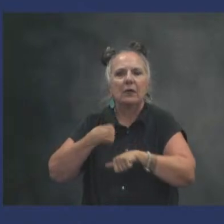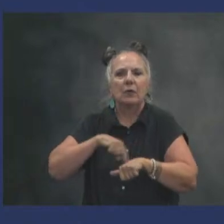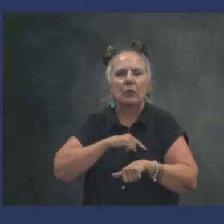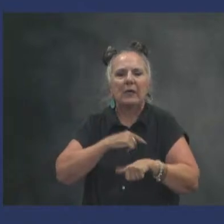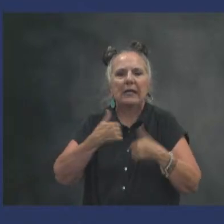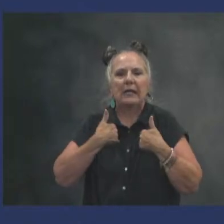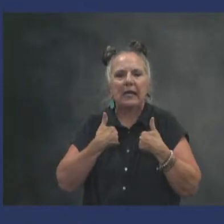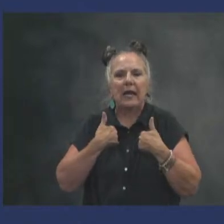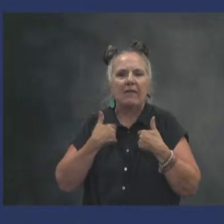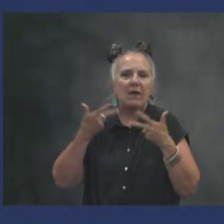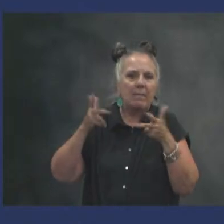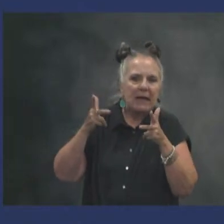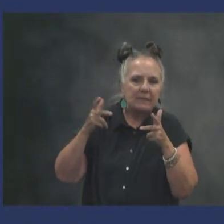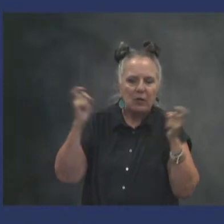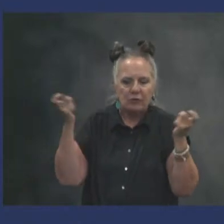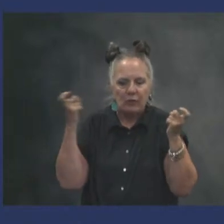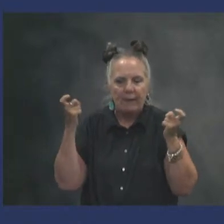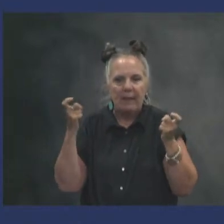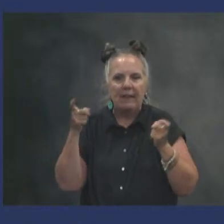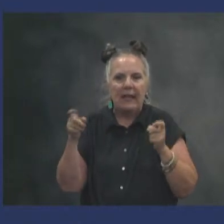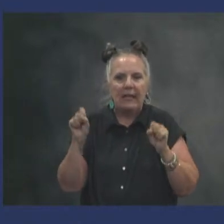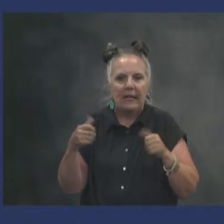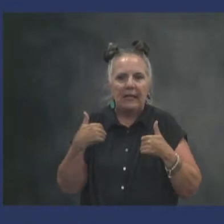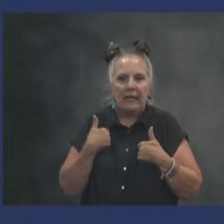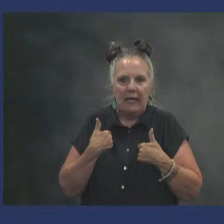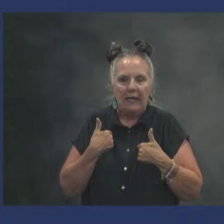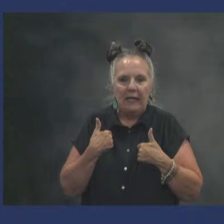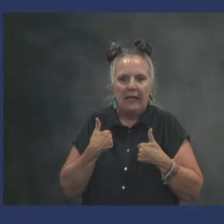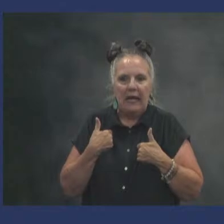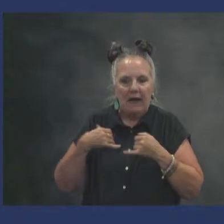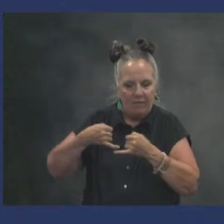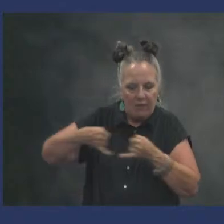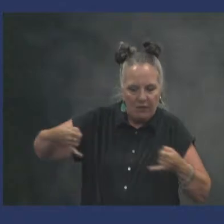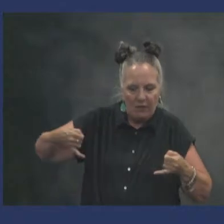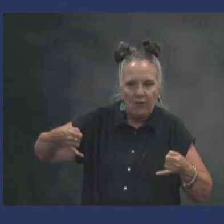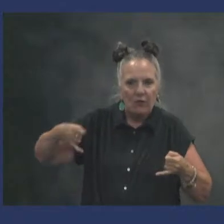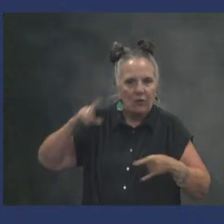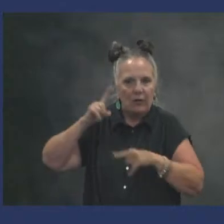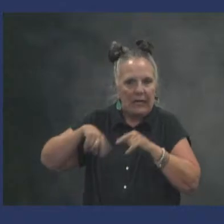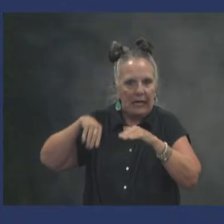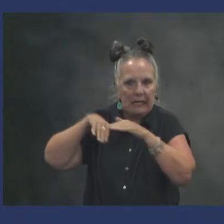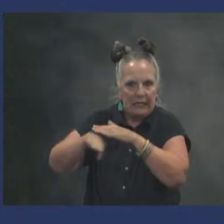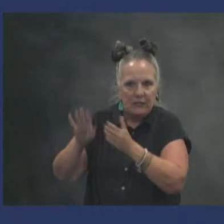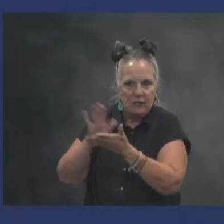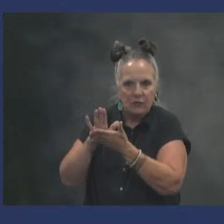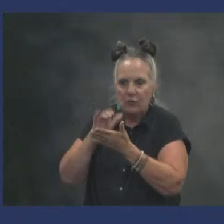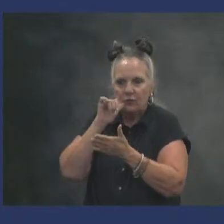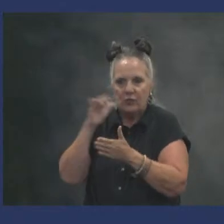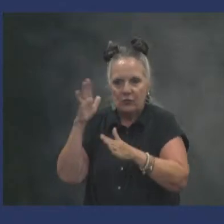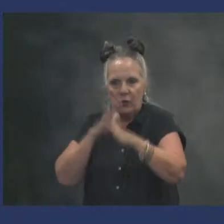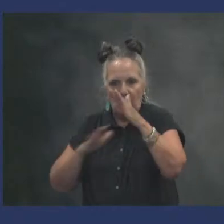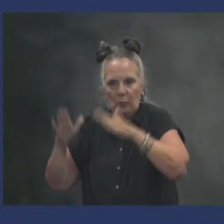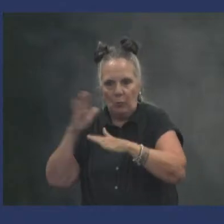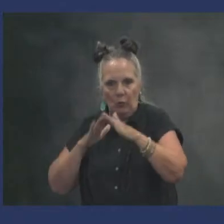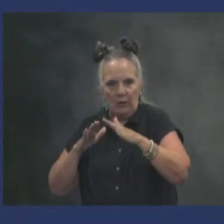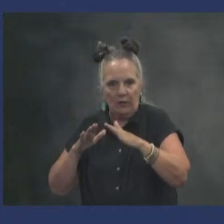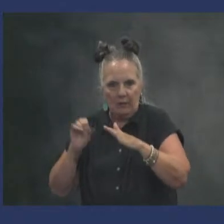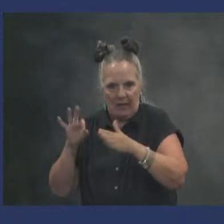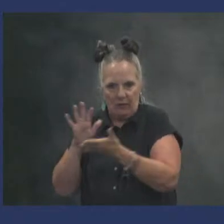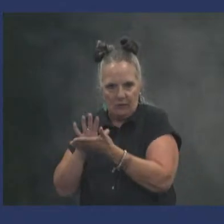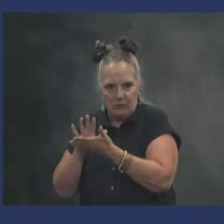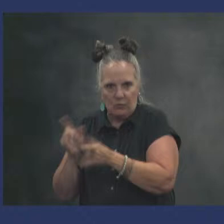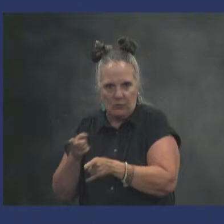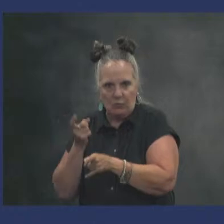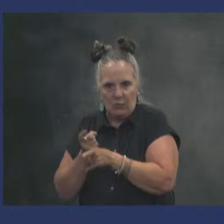in the basketball at the gym, they can have the corridors locked off so no one can get into the school, so it doesn't interfere with custodial operations, and still